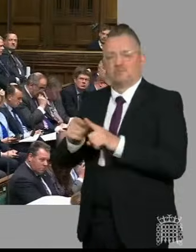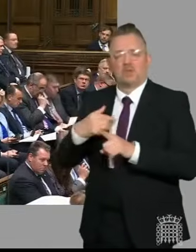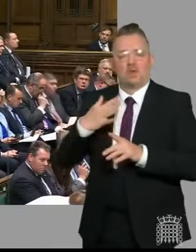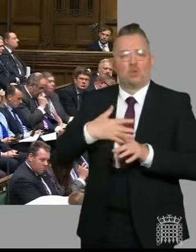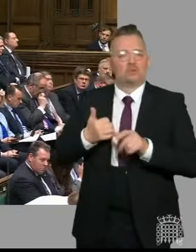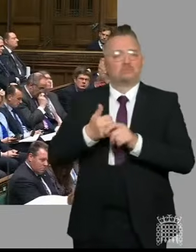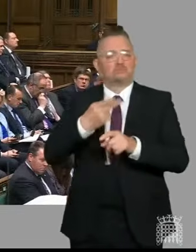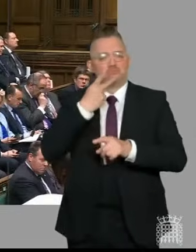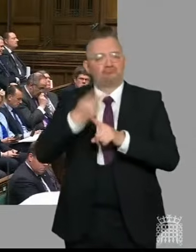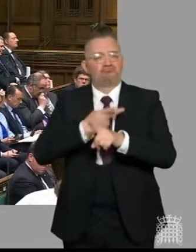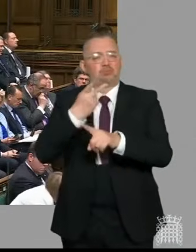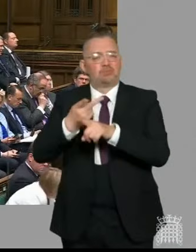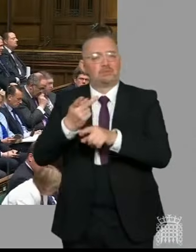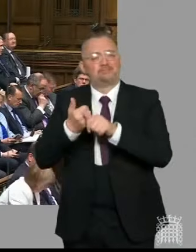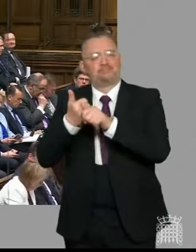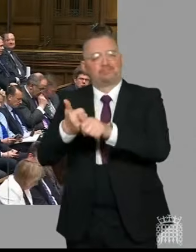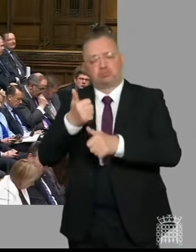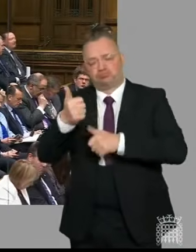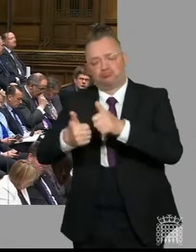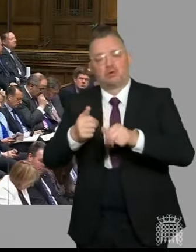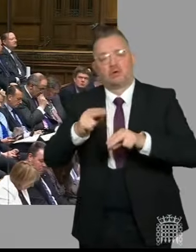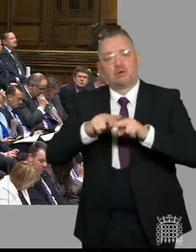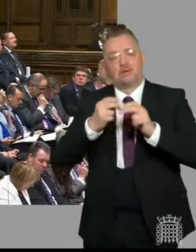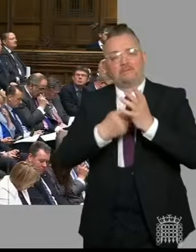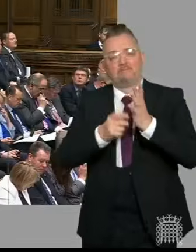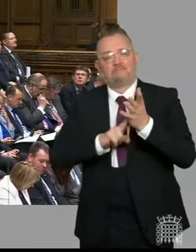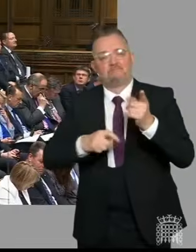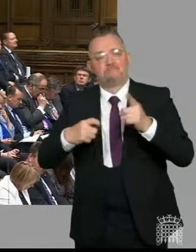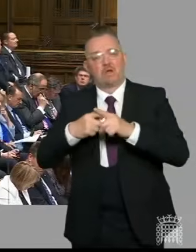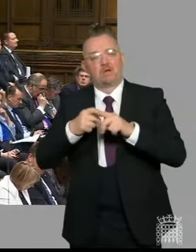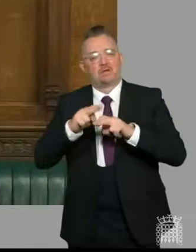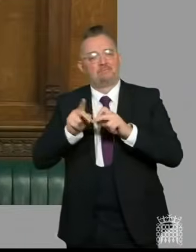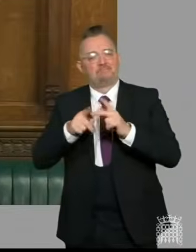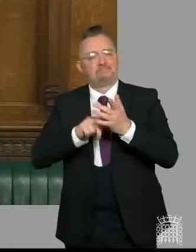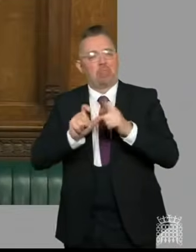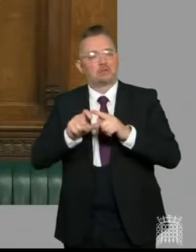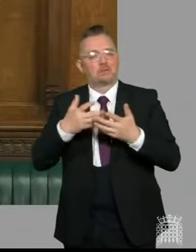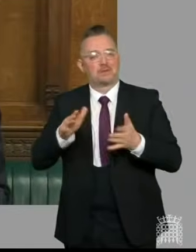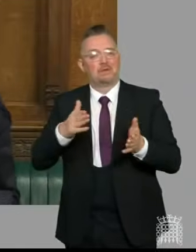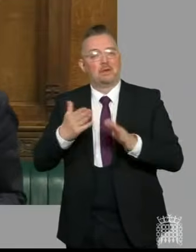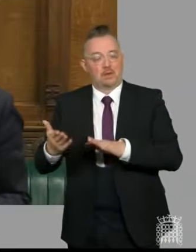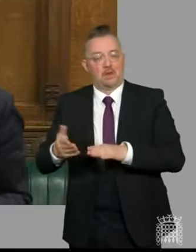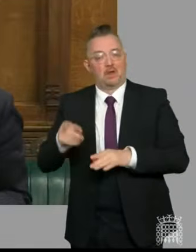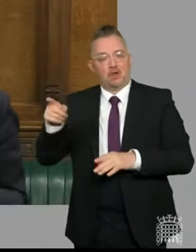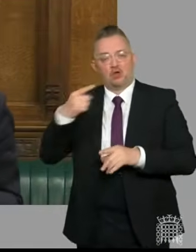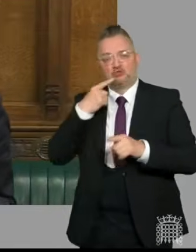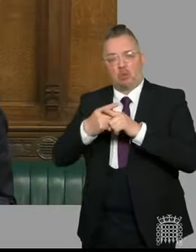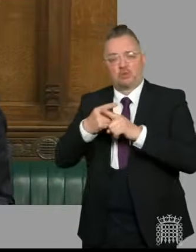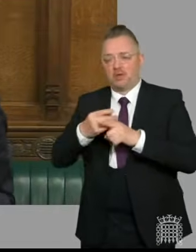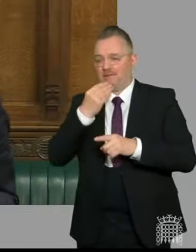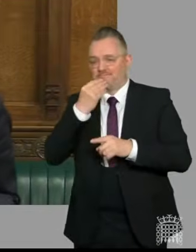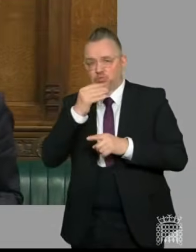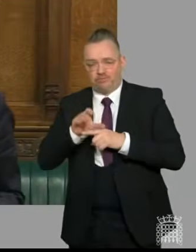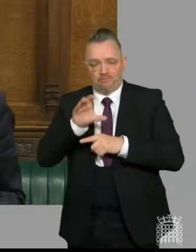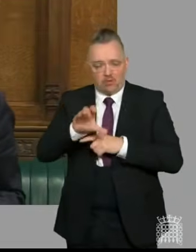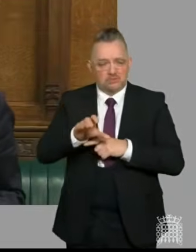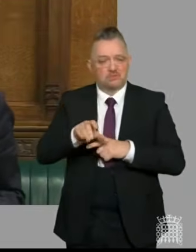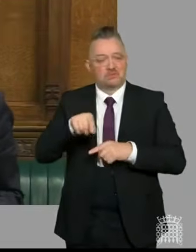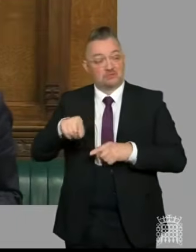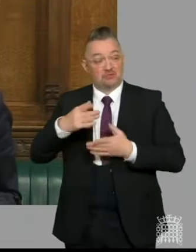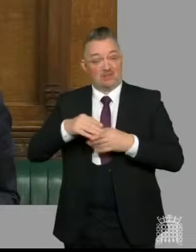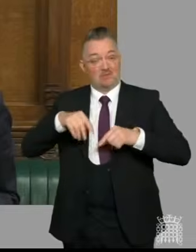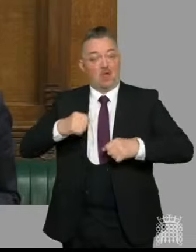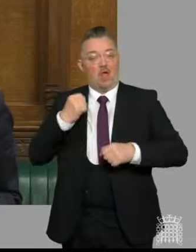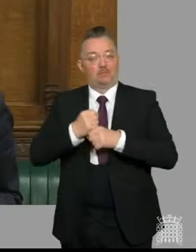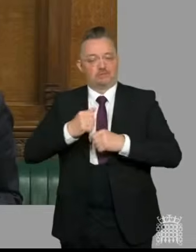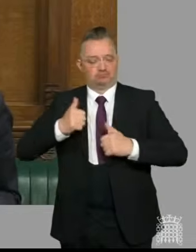lasting achievements in the world of education is the holiday activities and food fund, something that this government can take great pride in having funded. Can I urge my right honourable